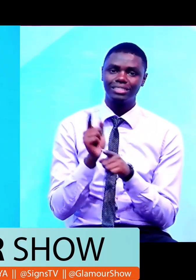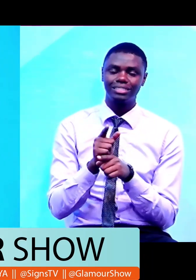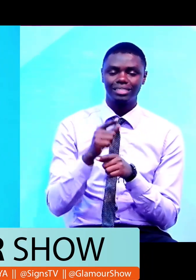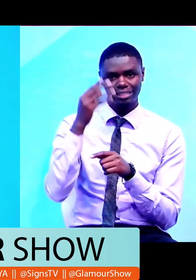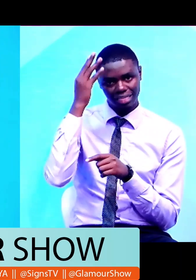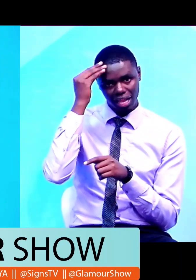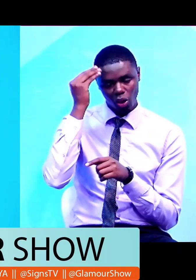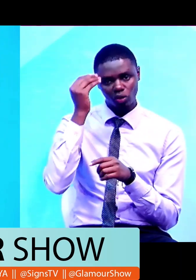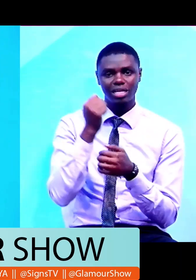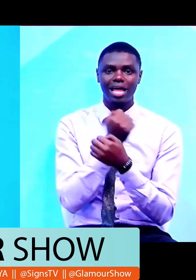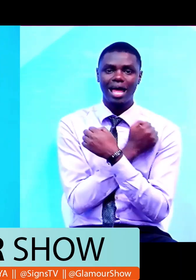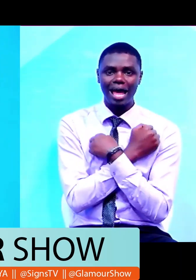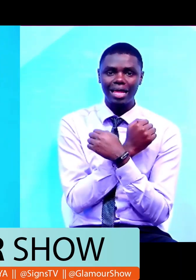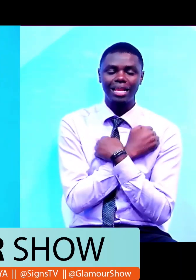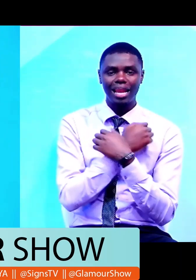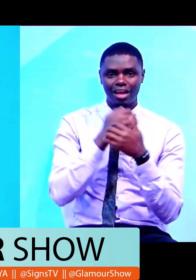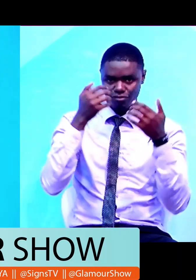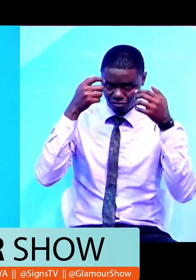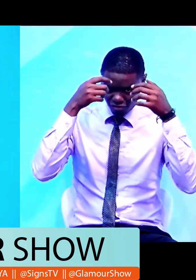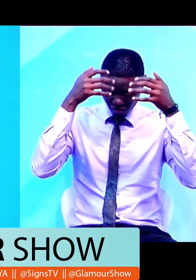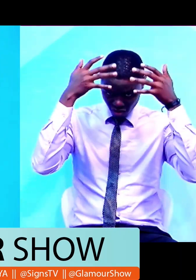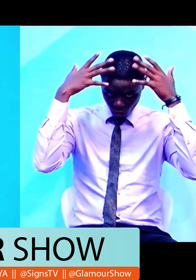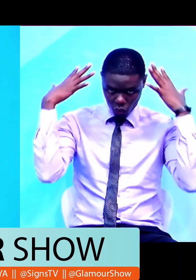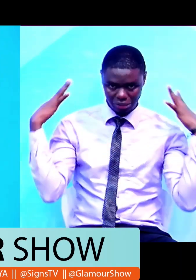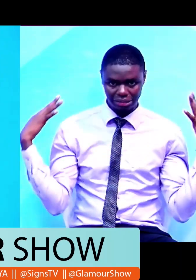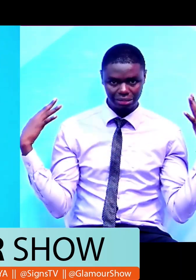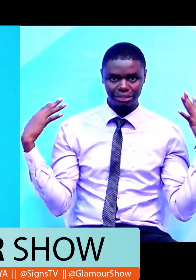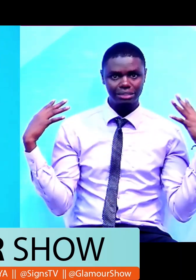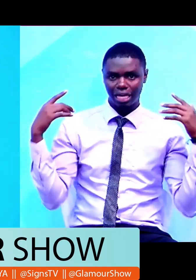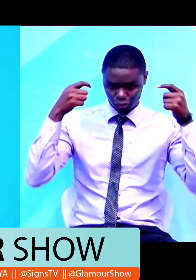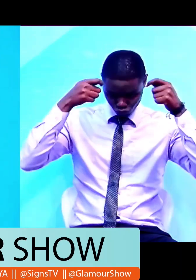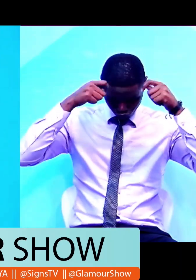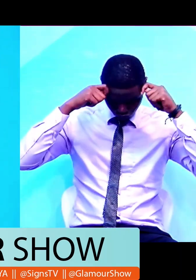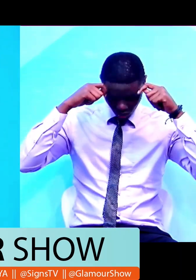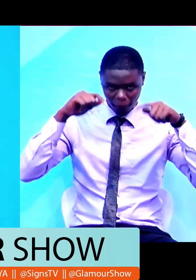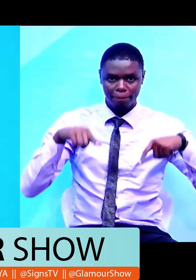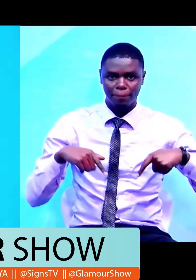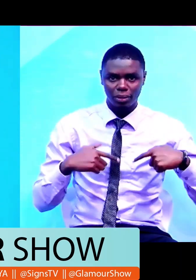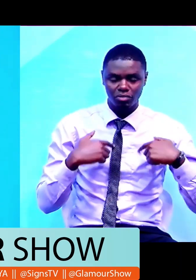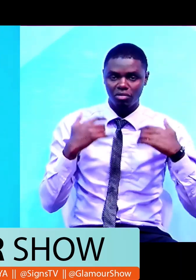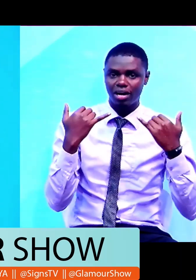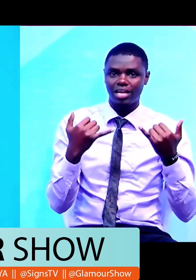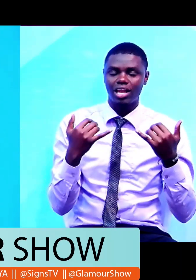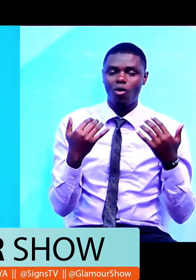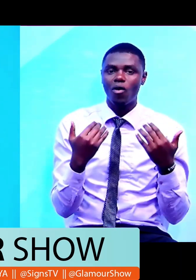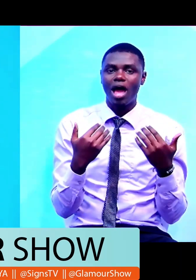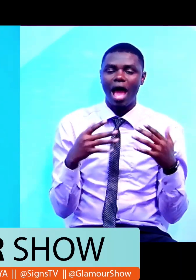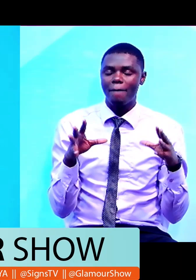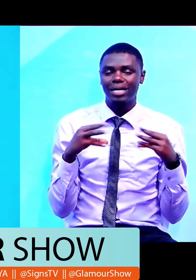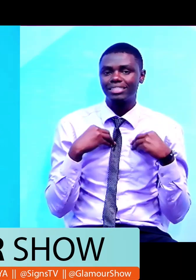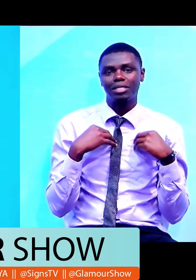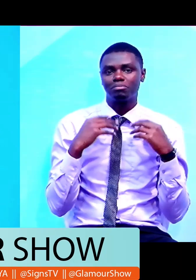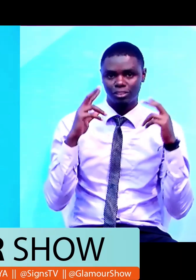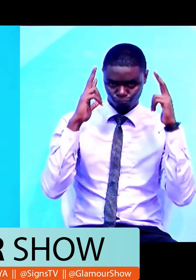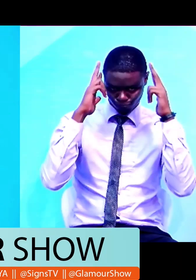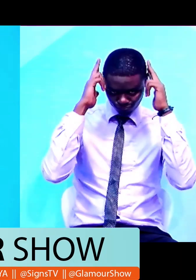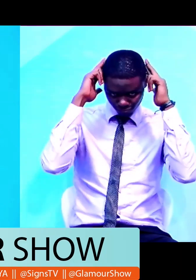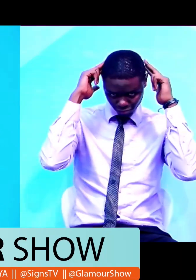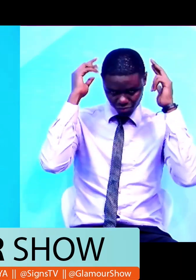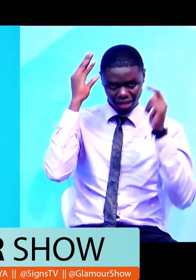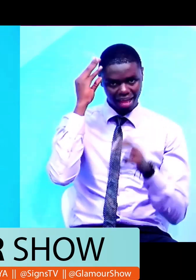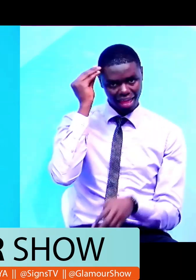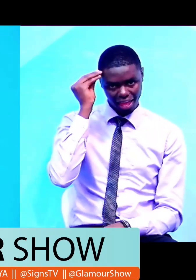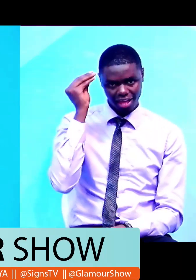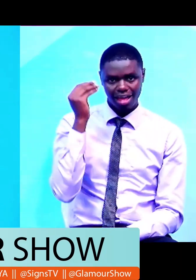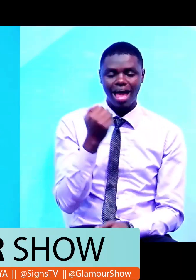love actually doing wigs. I install them myself. And right now I am embracing having short hair. I love